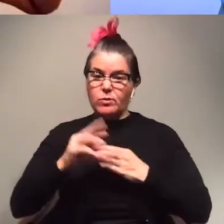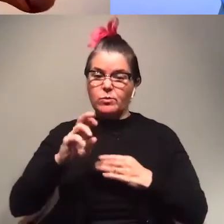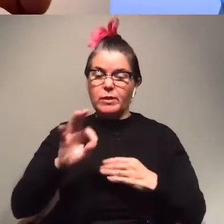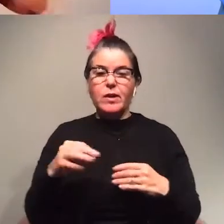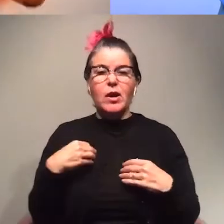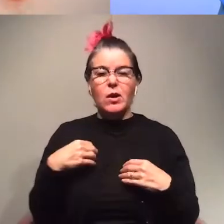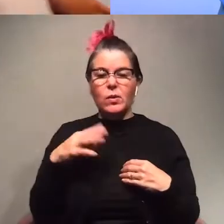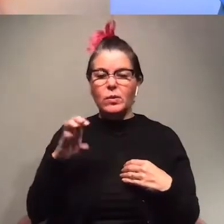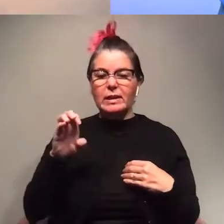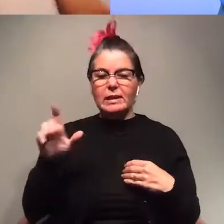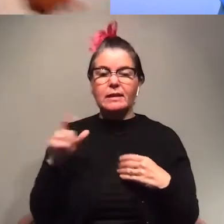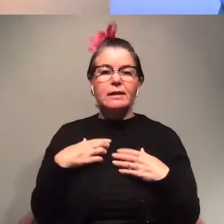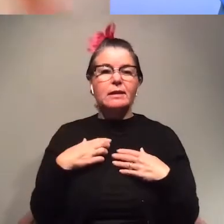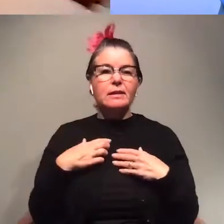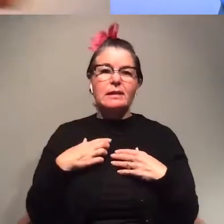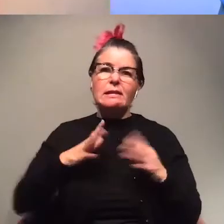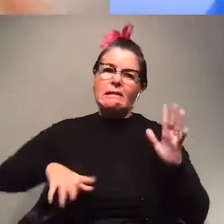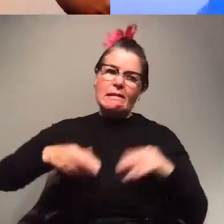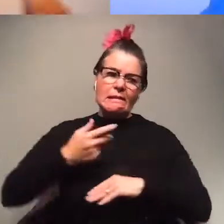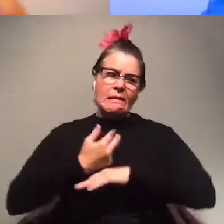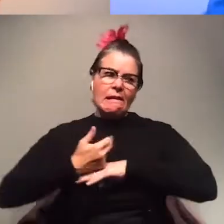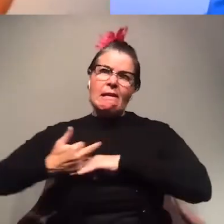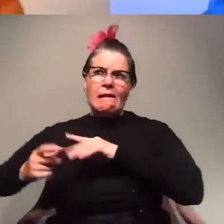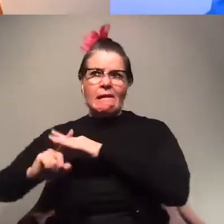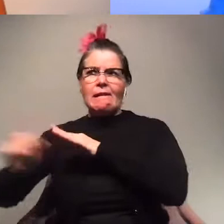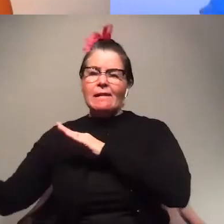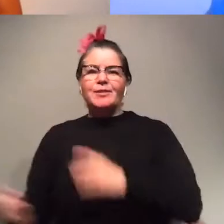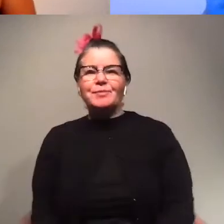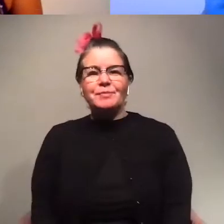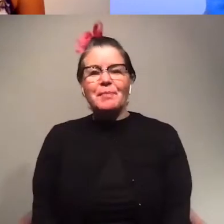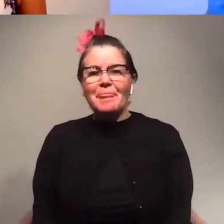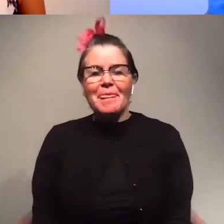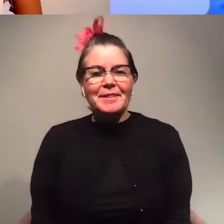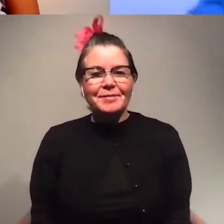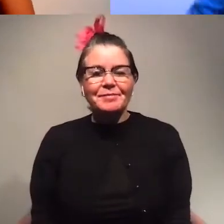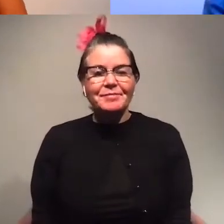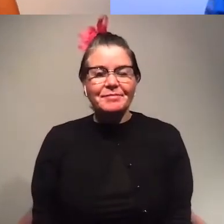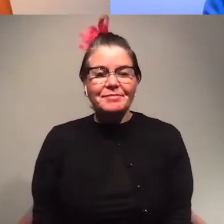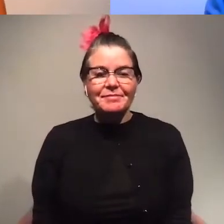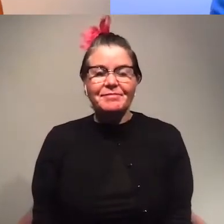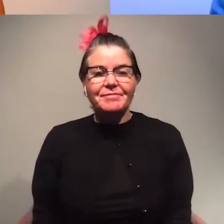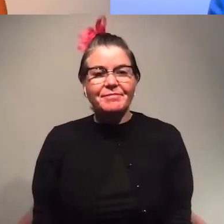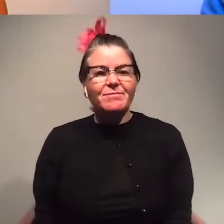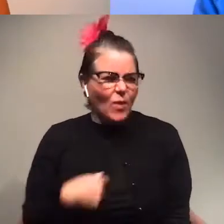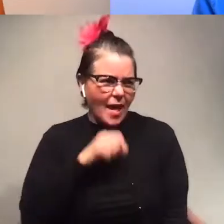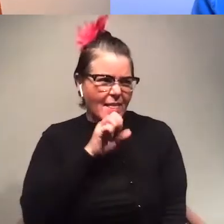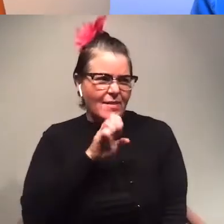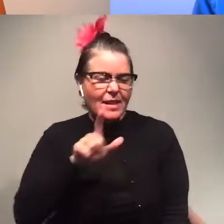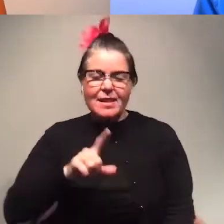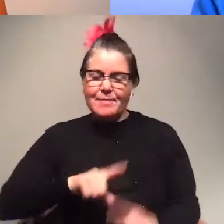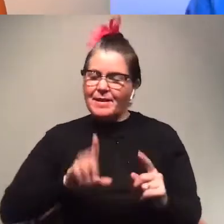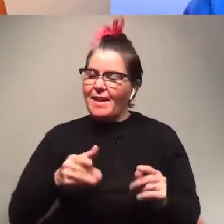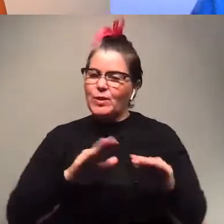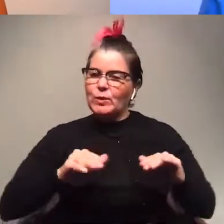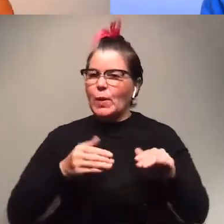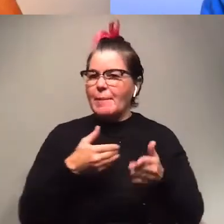there's an eel. Oh my God, there's an eel. hilarious. I love eels, but I've never swum next to one,